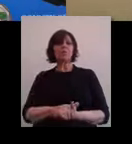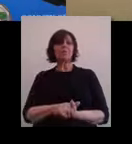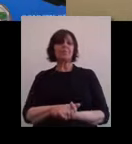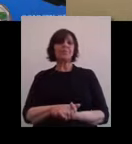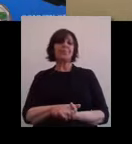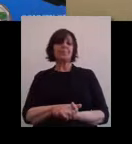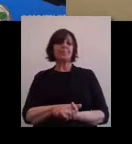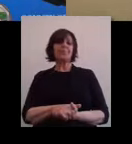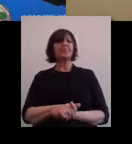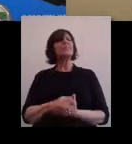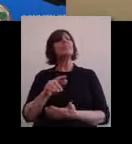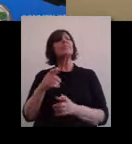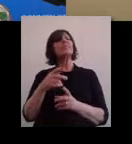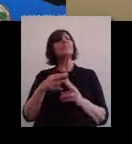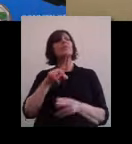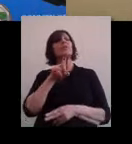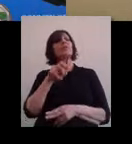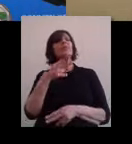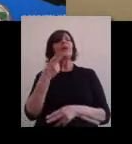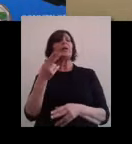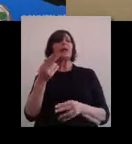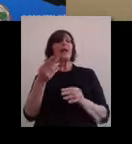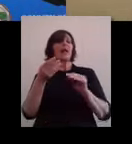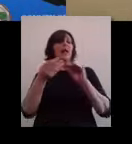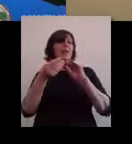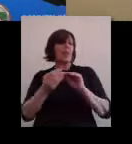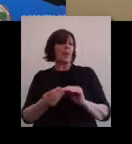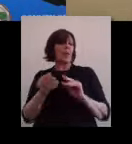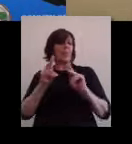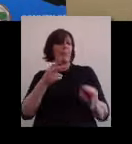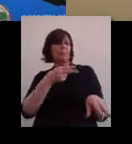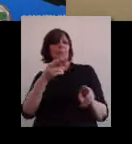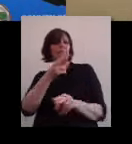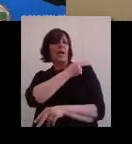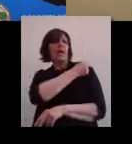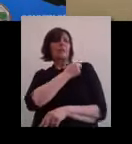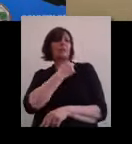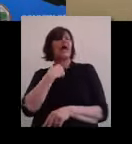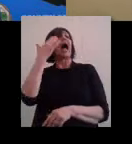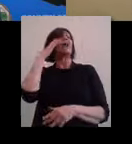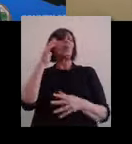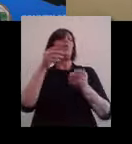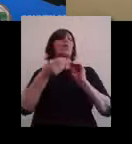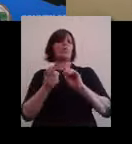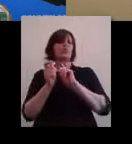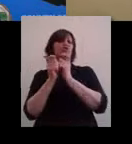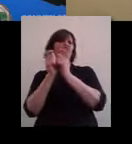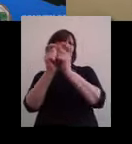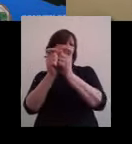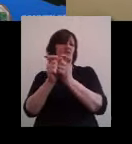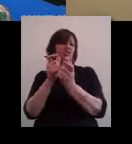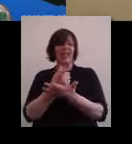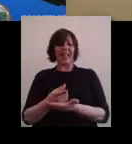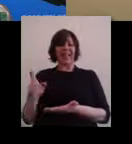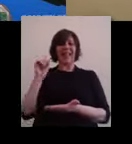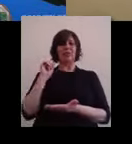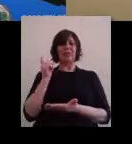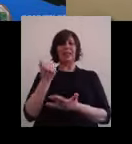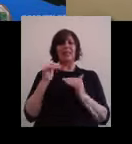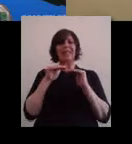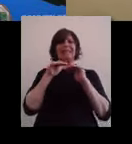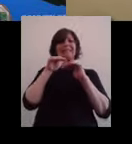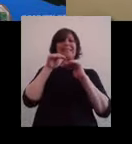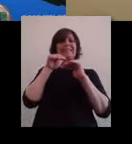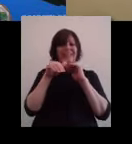question about the hospitalization rate, and I know a lot of this data is in constant fluctuation. Last week there was a slight decrease in those admitted to